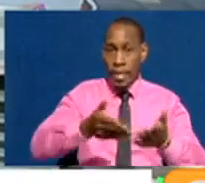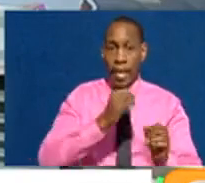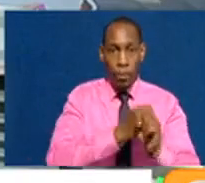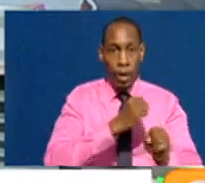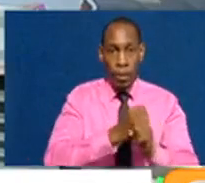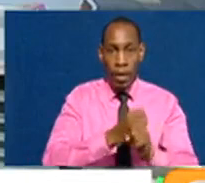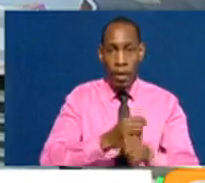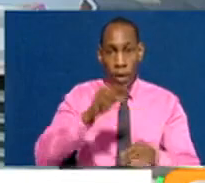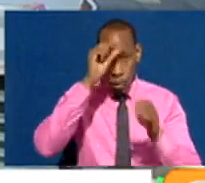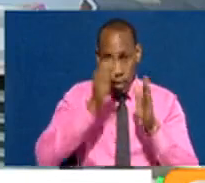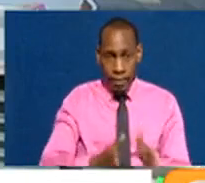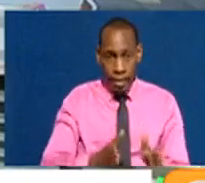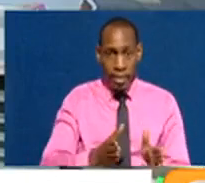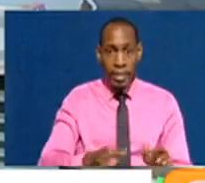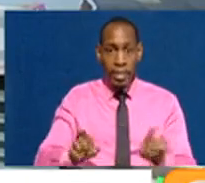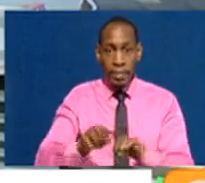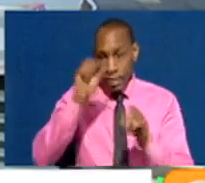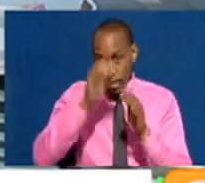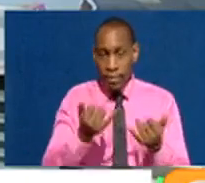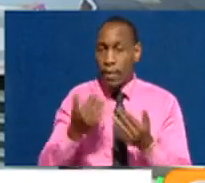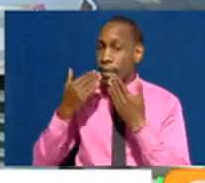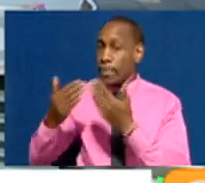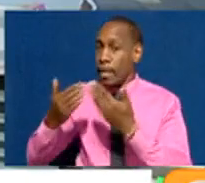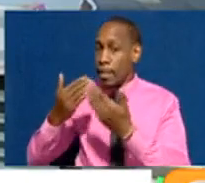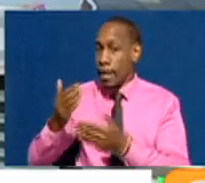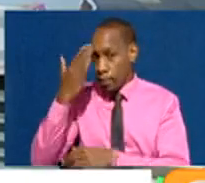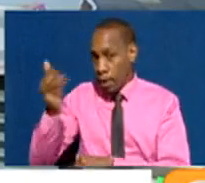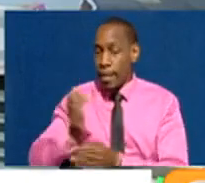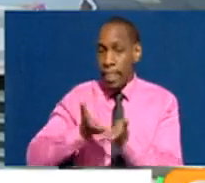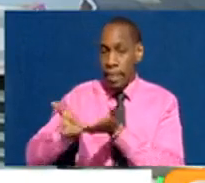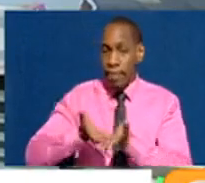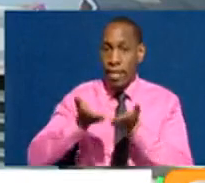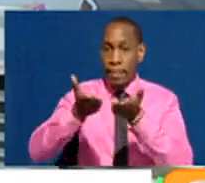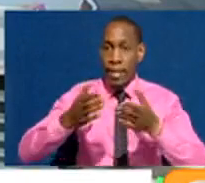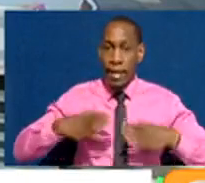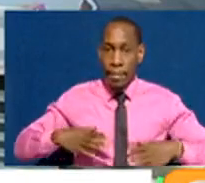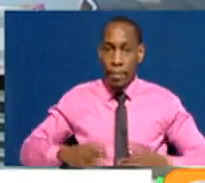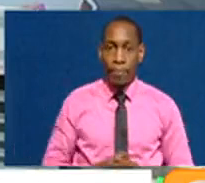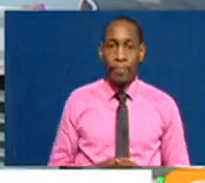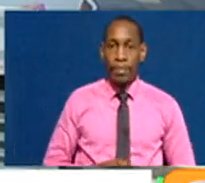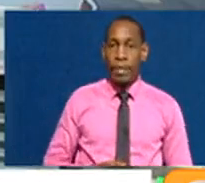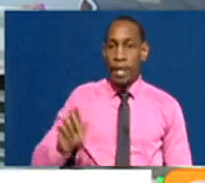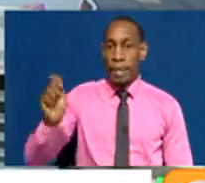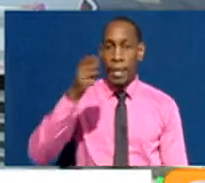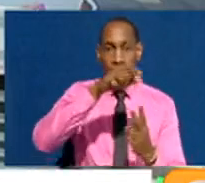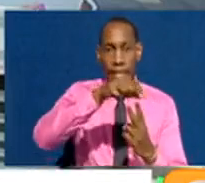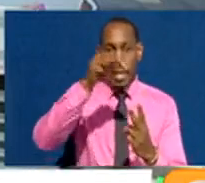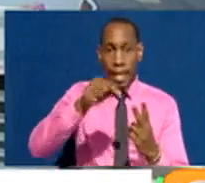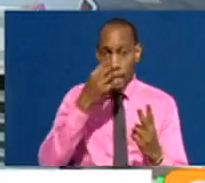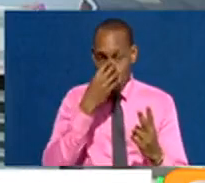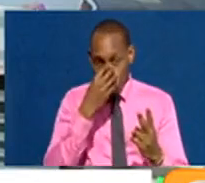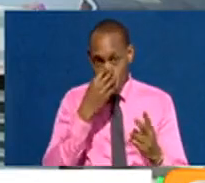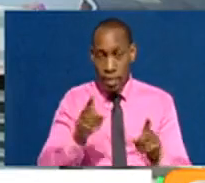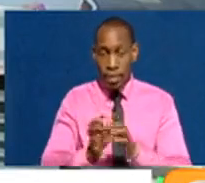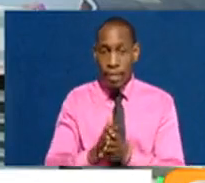functions to Sakaja's government, with the governor thanking him for his services to the people. President-elect William Ruto,